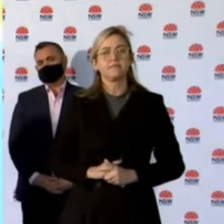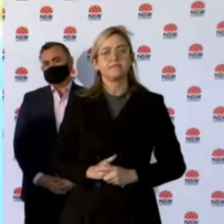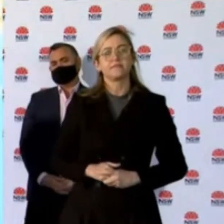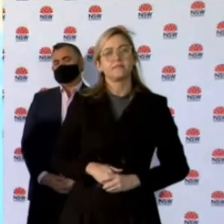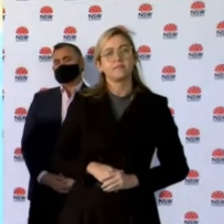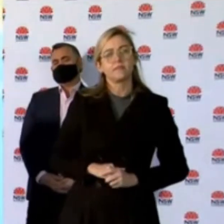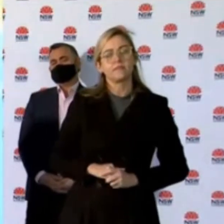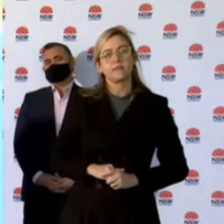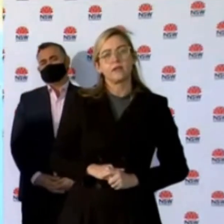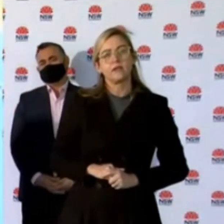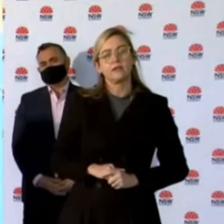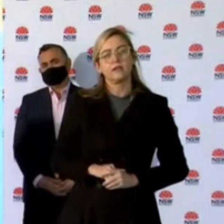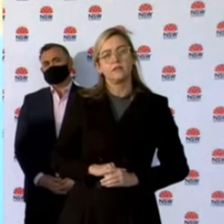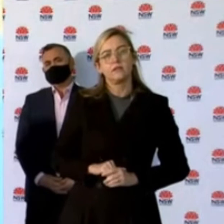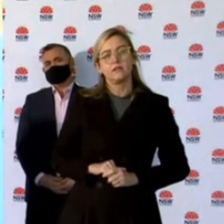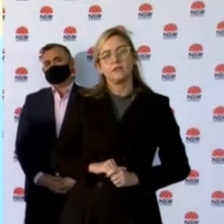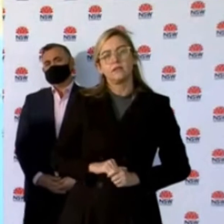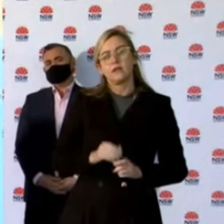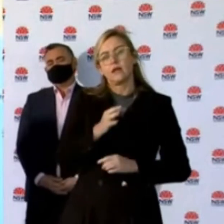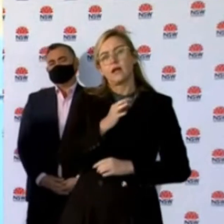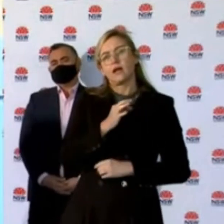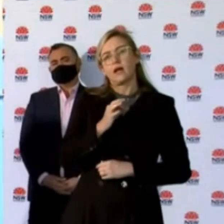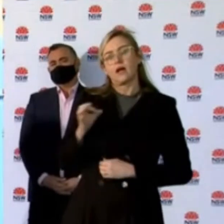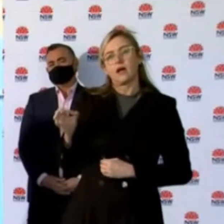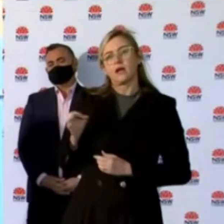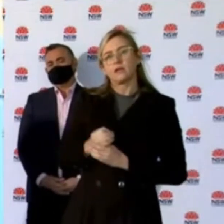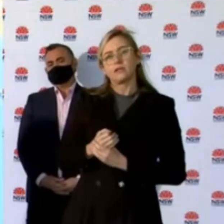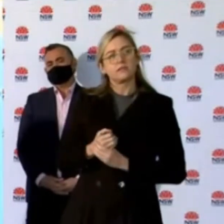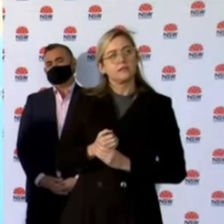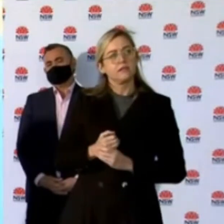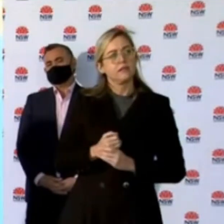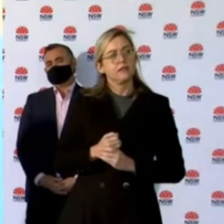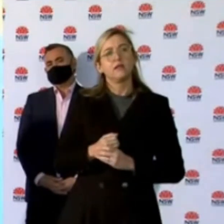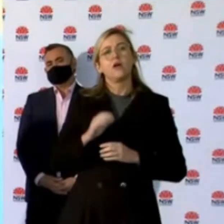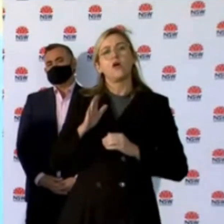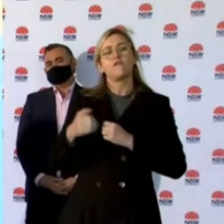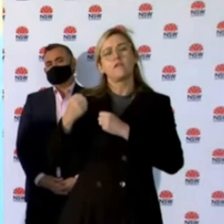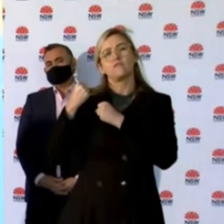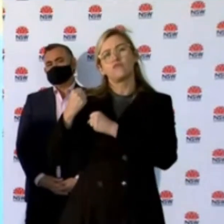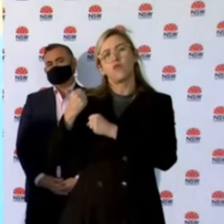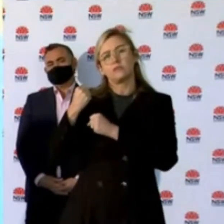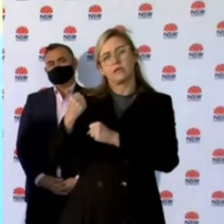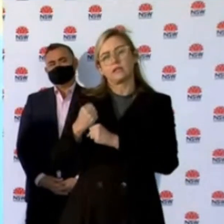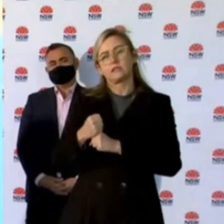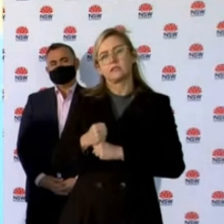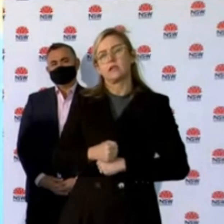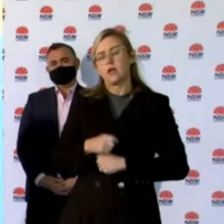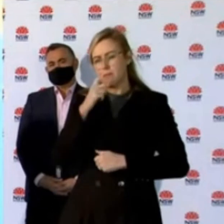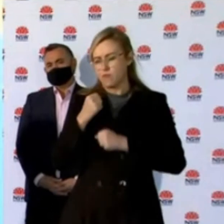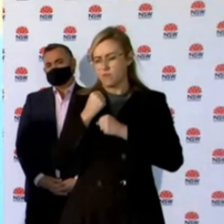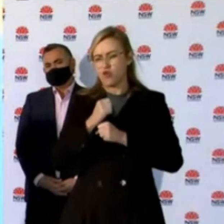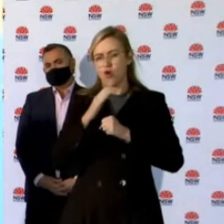place. Firstly, what's your message to them? And are you concerned that with the chopping and changing we've seen with the extension to